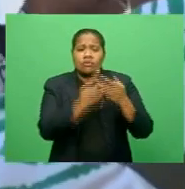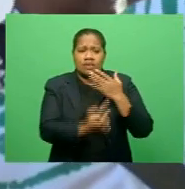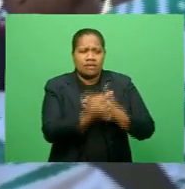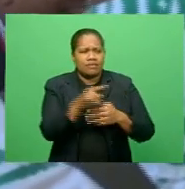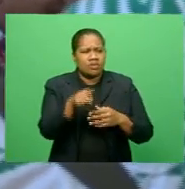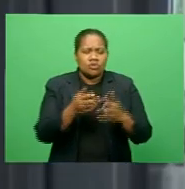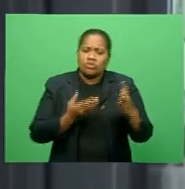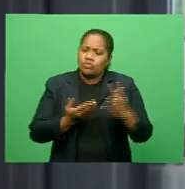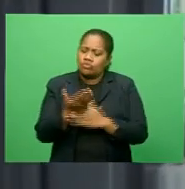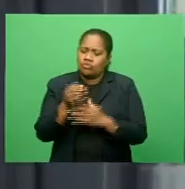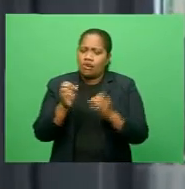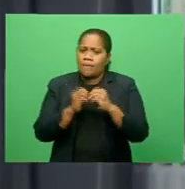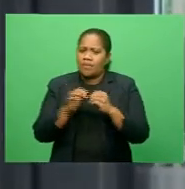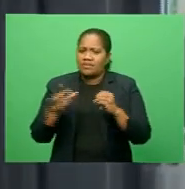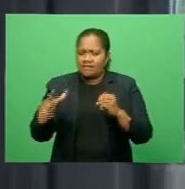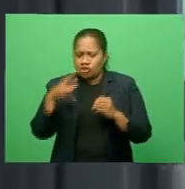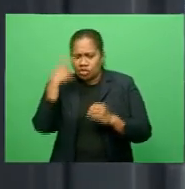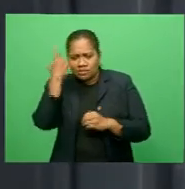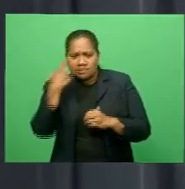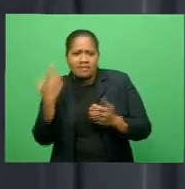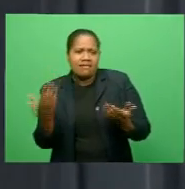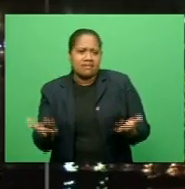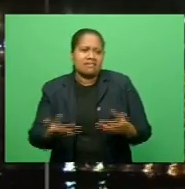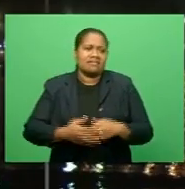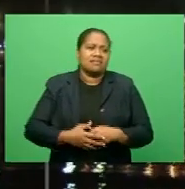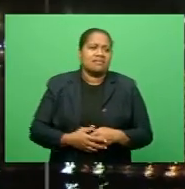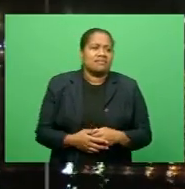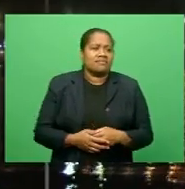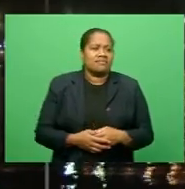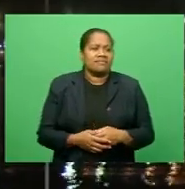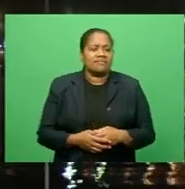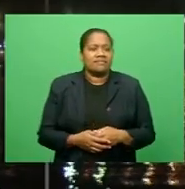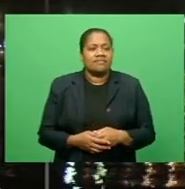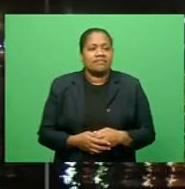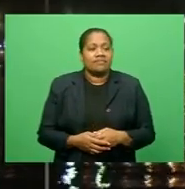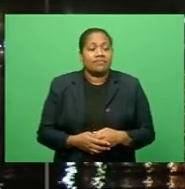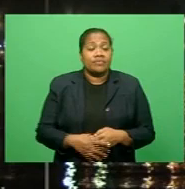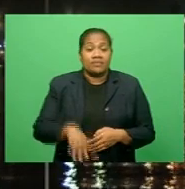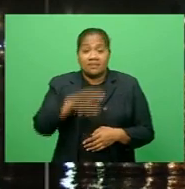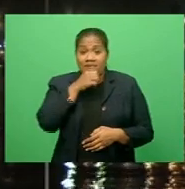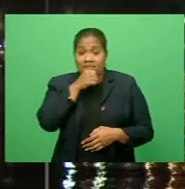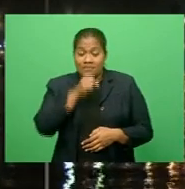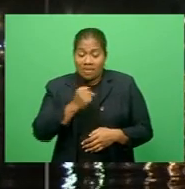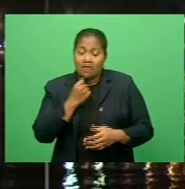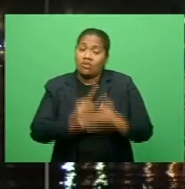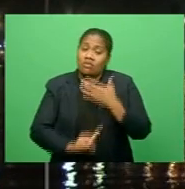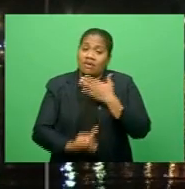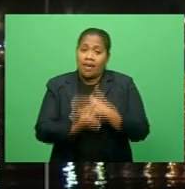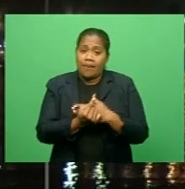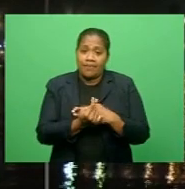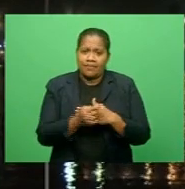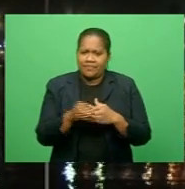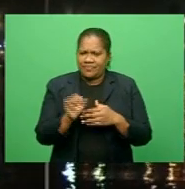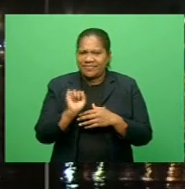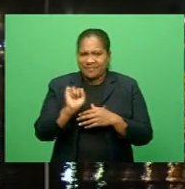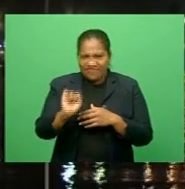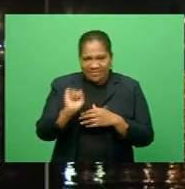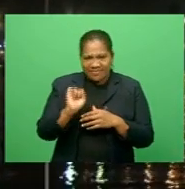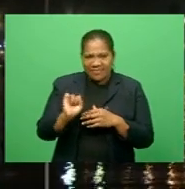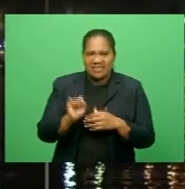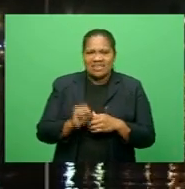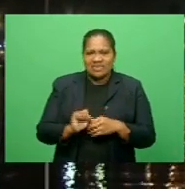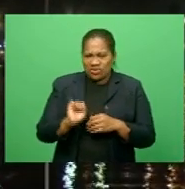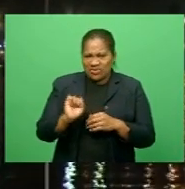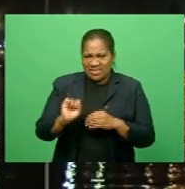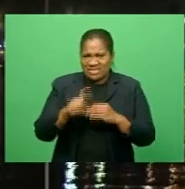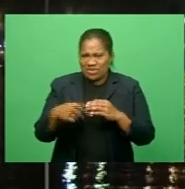concerns. Apiniso Wangarandovo, FBC News. The man referred to as only being consistent in his